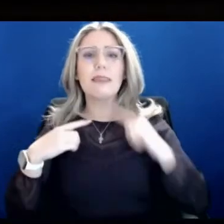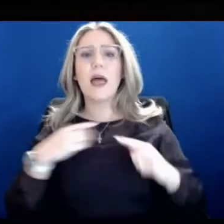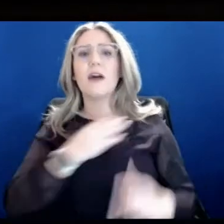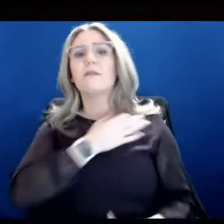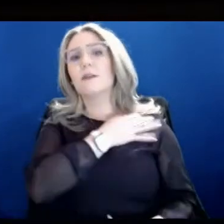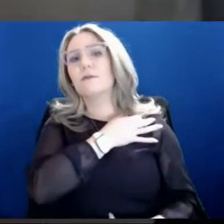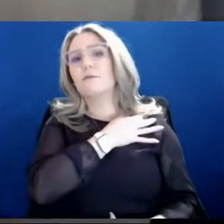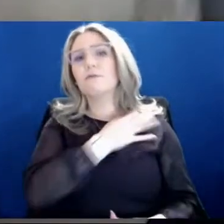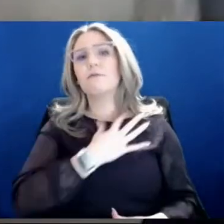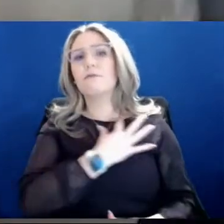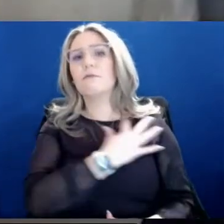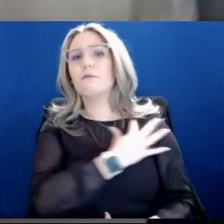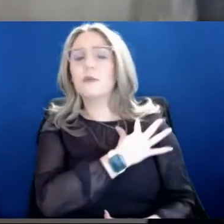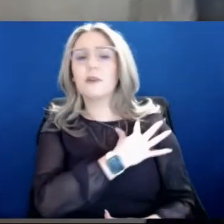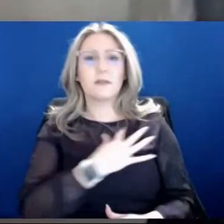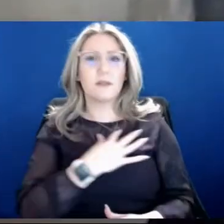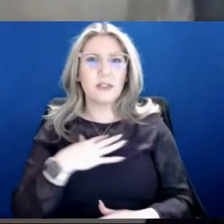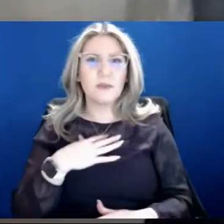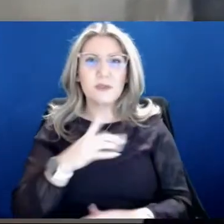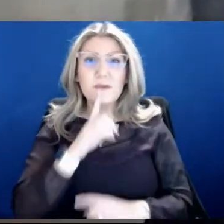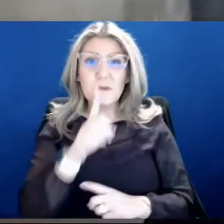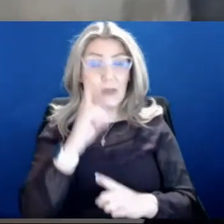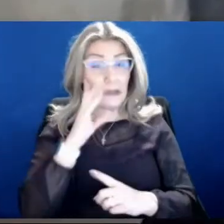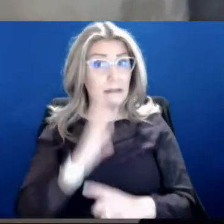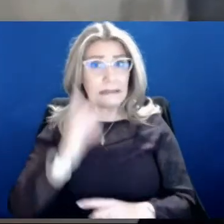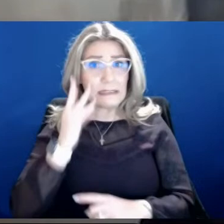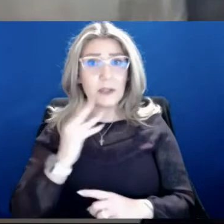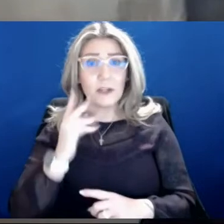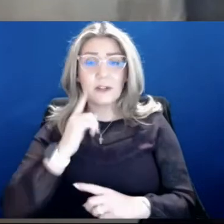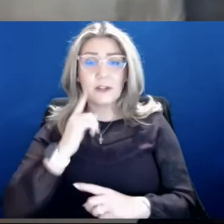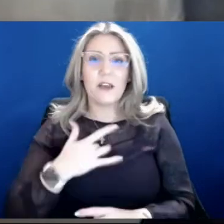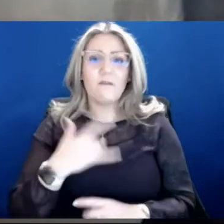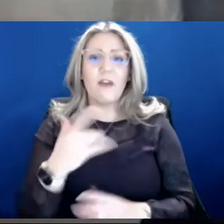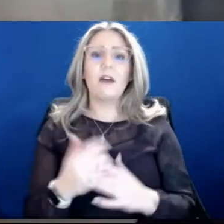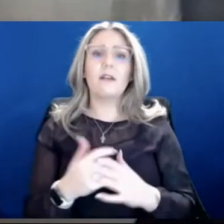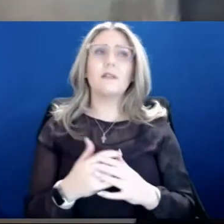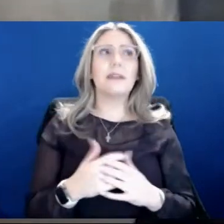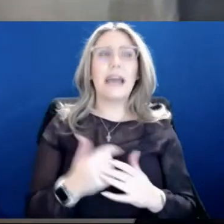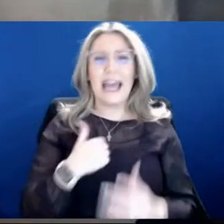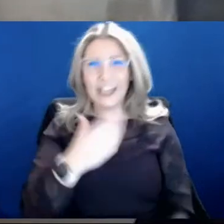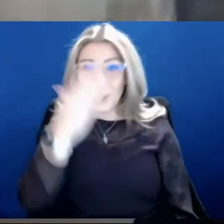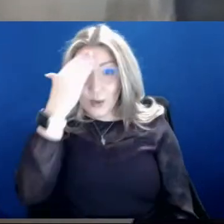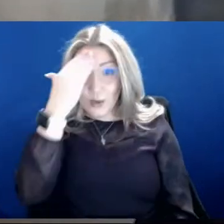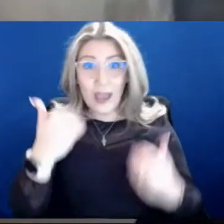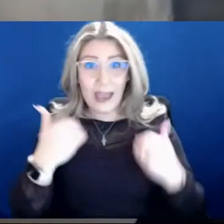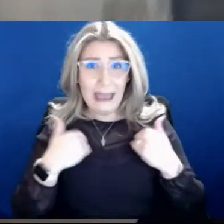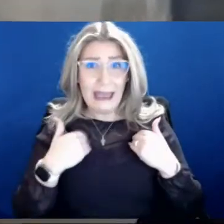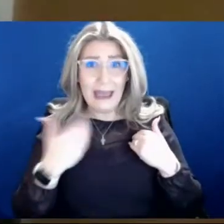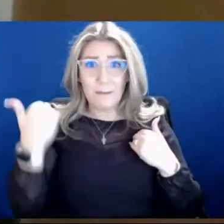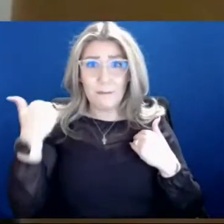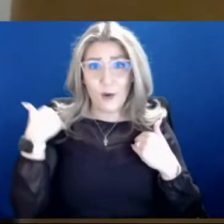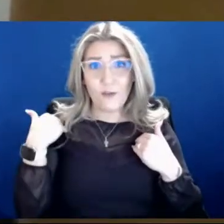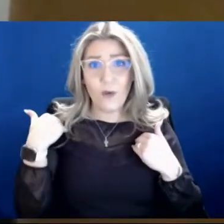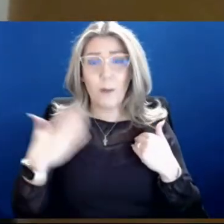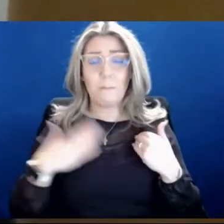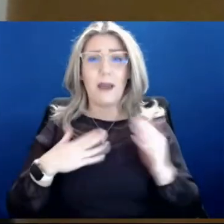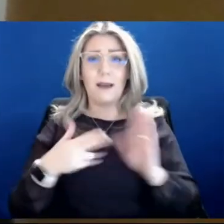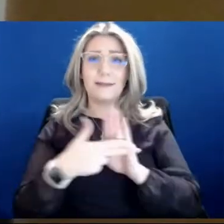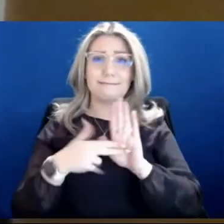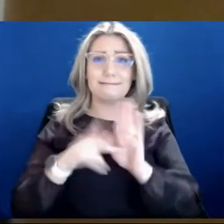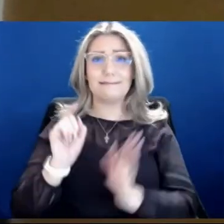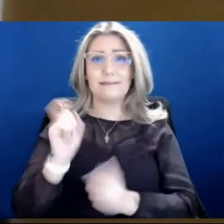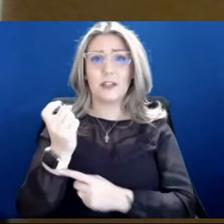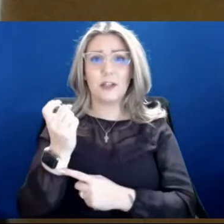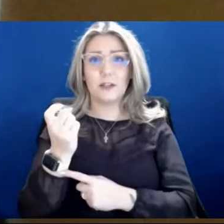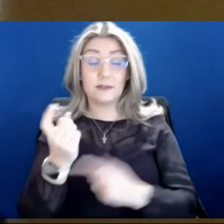It was a very surreal experience. I think I felt that I knew I had it before my diagnosis. It wound up being what